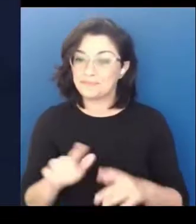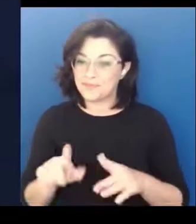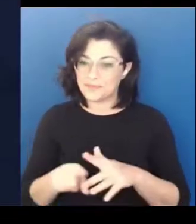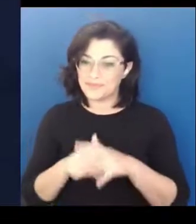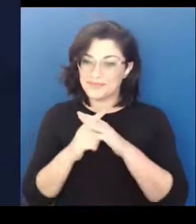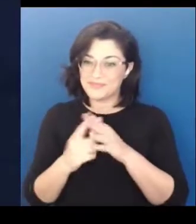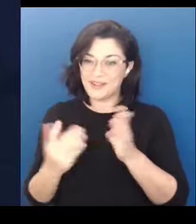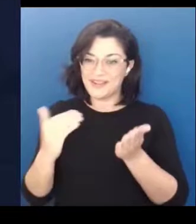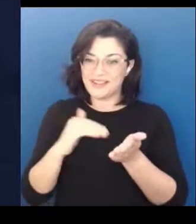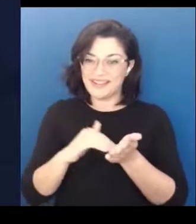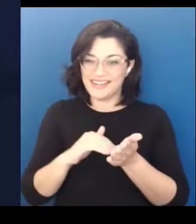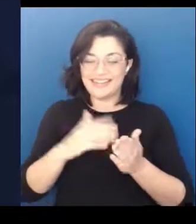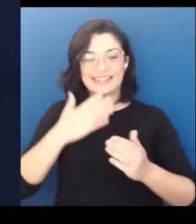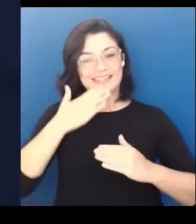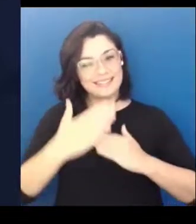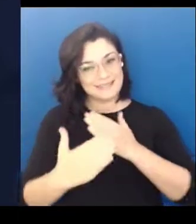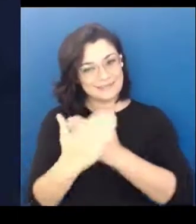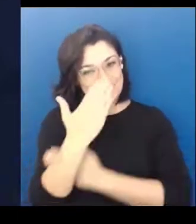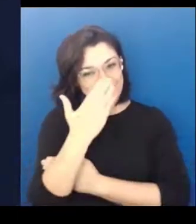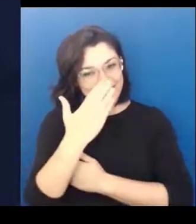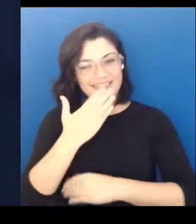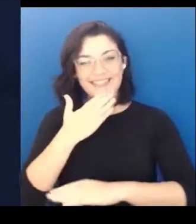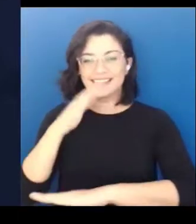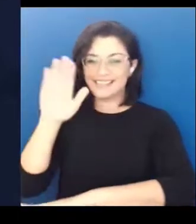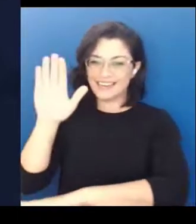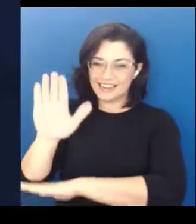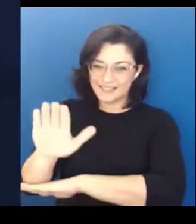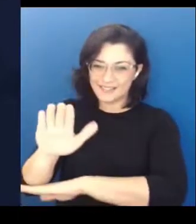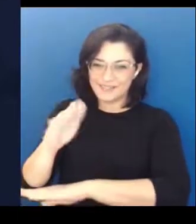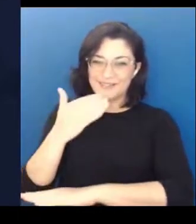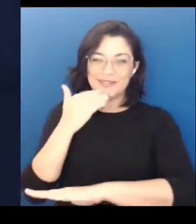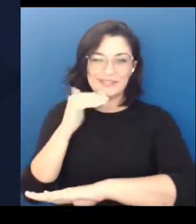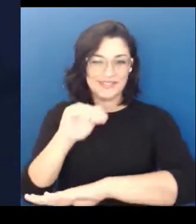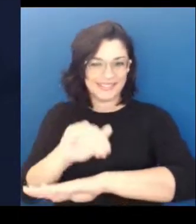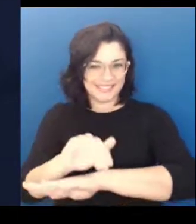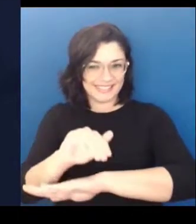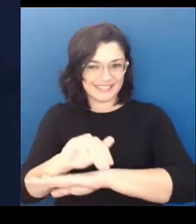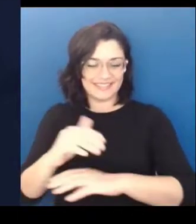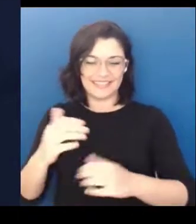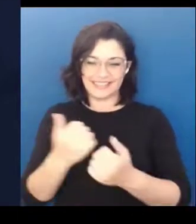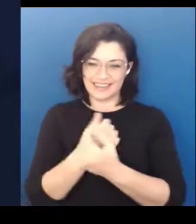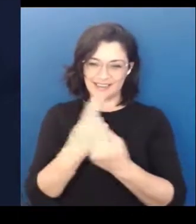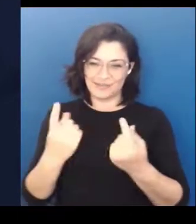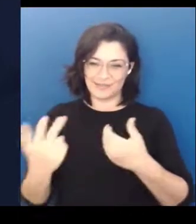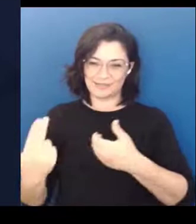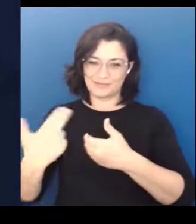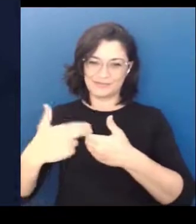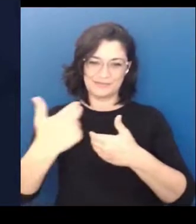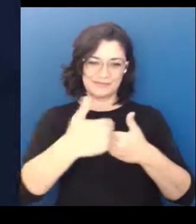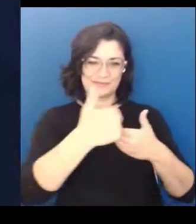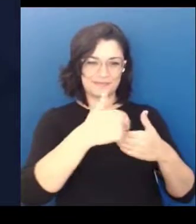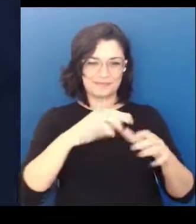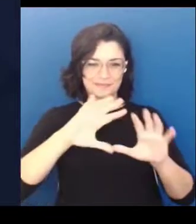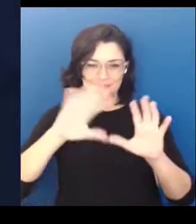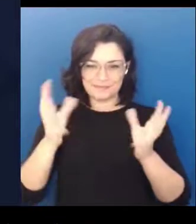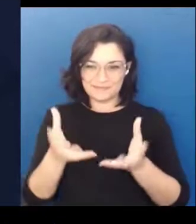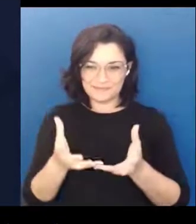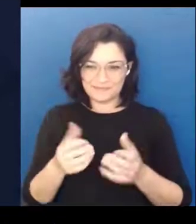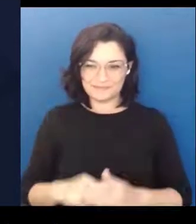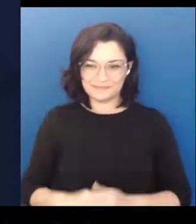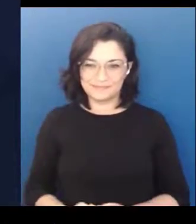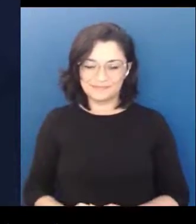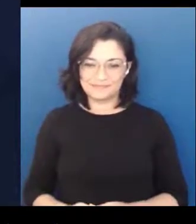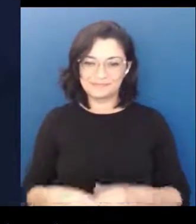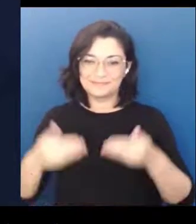Good morning, good afternoon, and good evening to everyone joining us from around the world. My name is Jennifer Shuck. I am